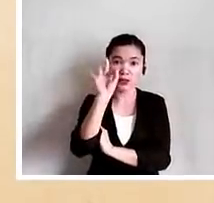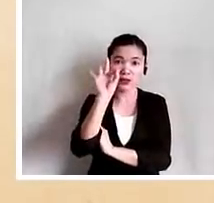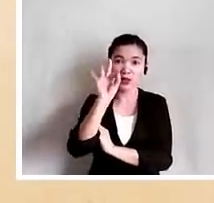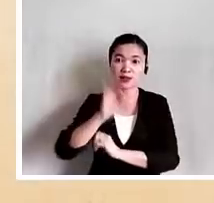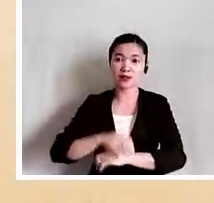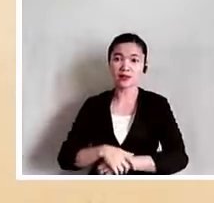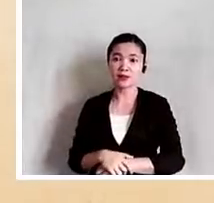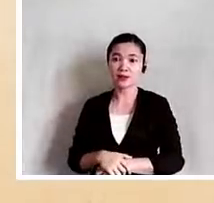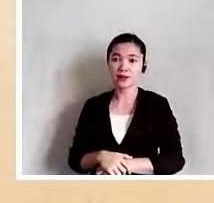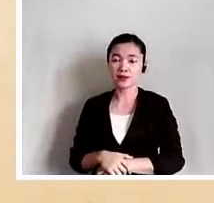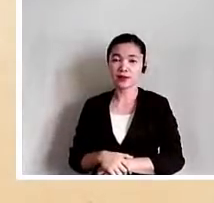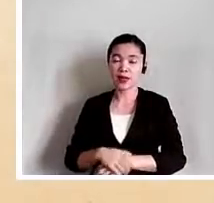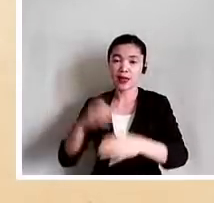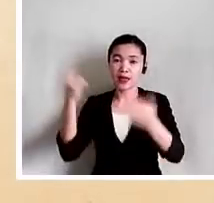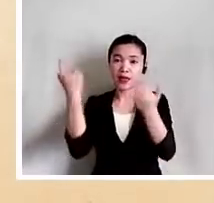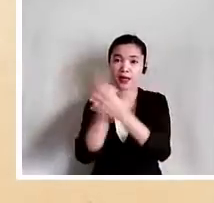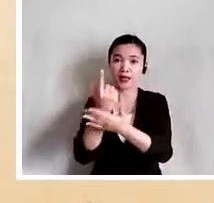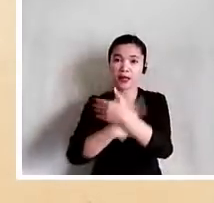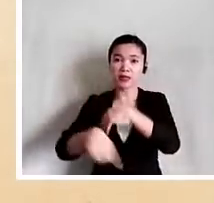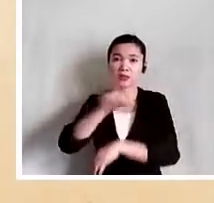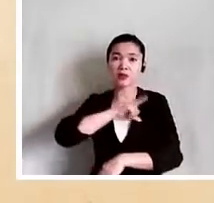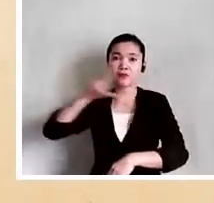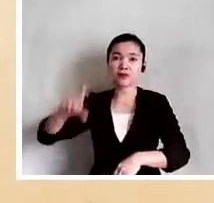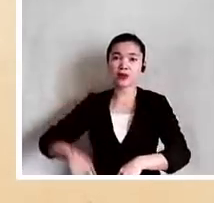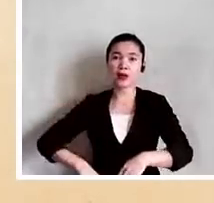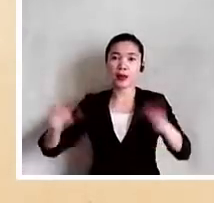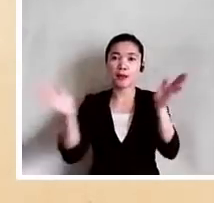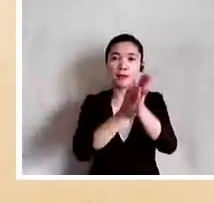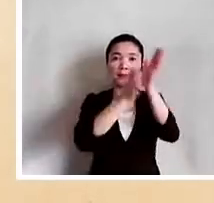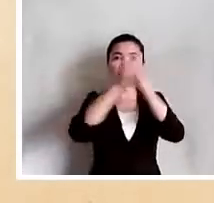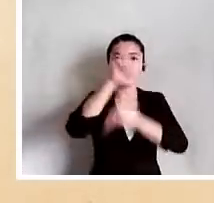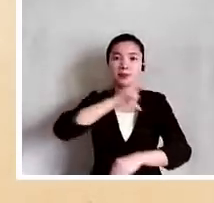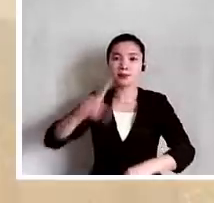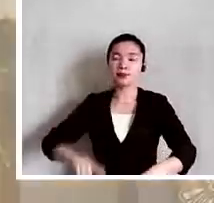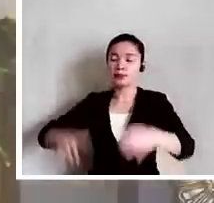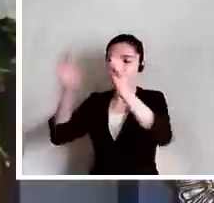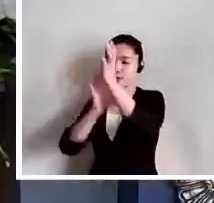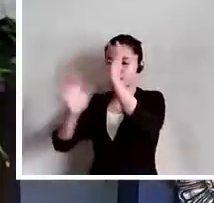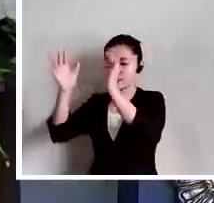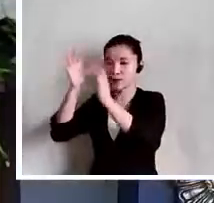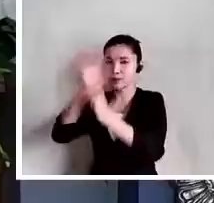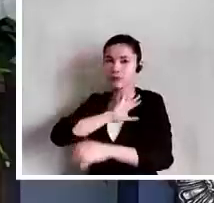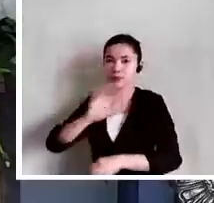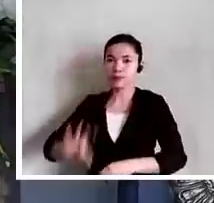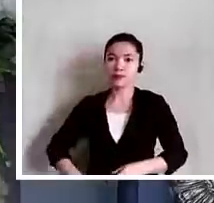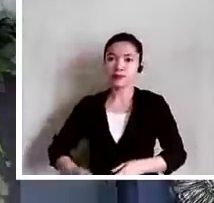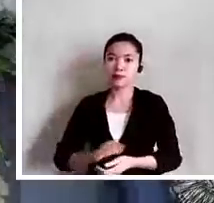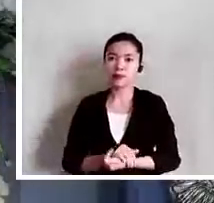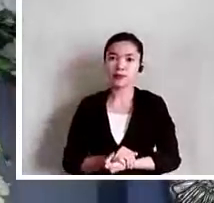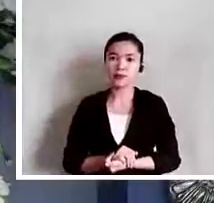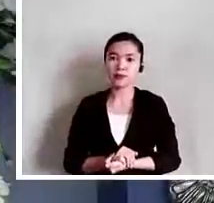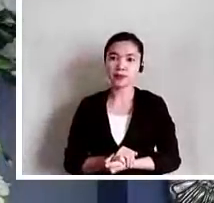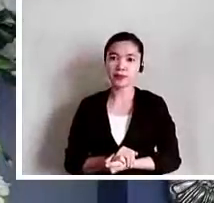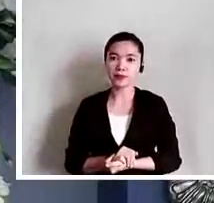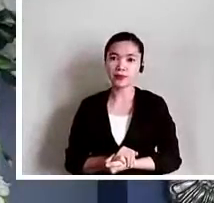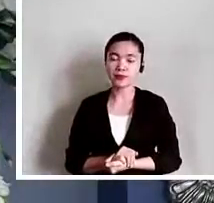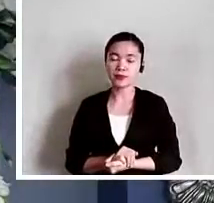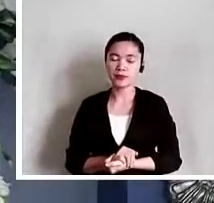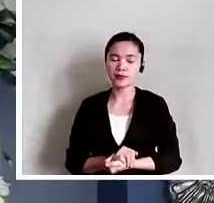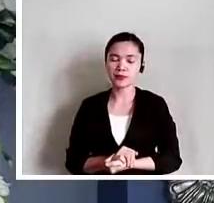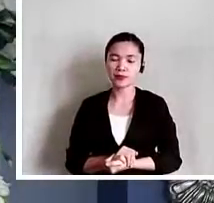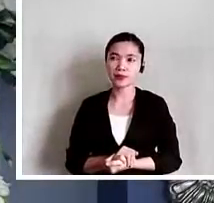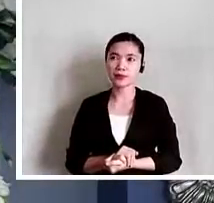The Gospel of the Lord. Praise you, Lord Jesus Christ. Mayong buntag kanatong